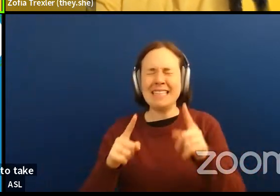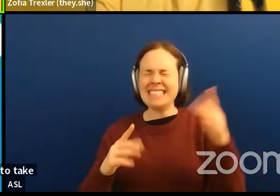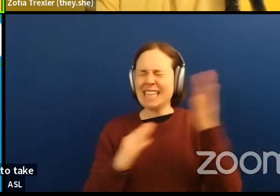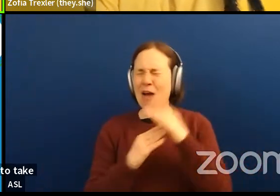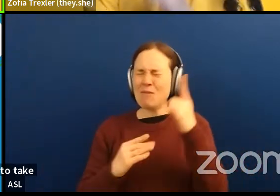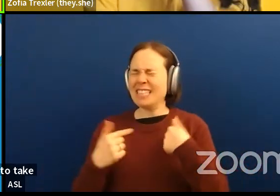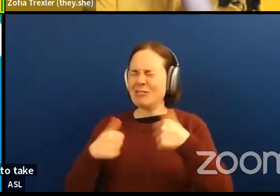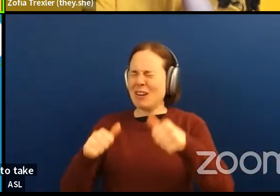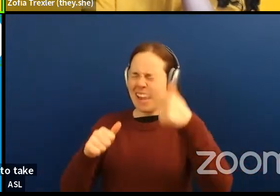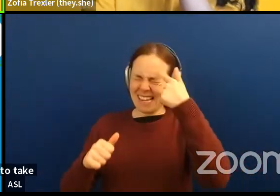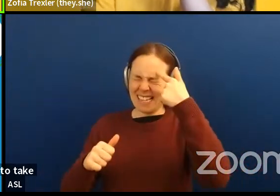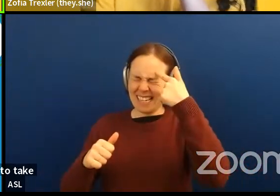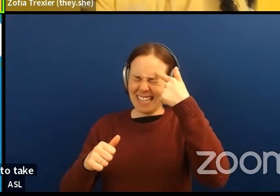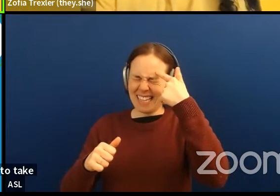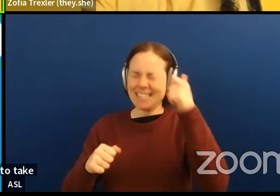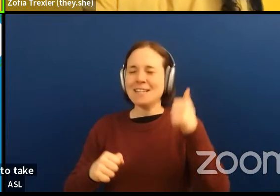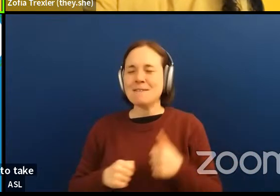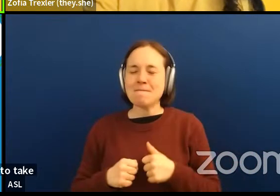say